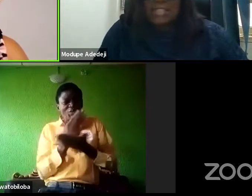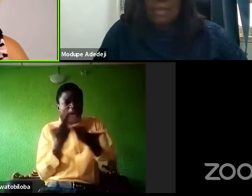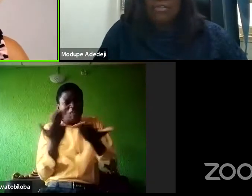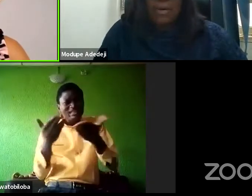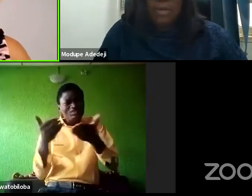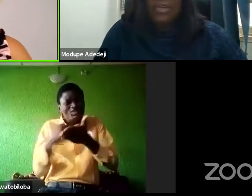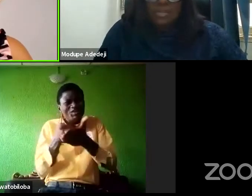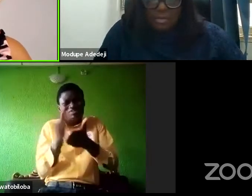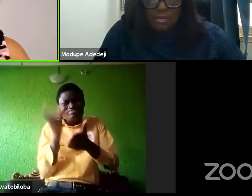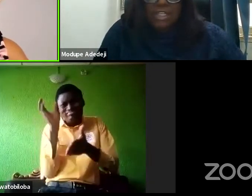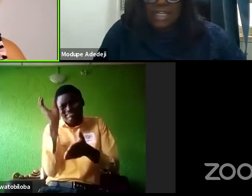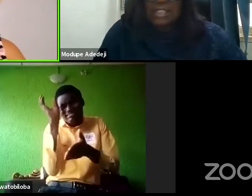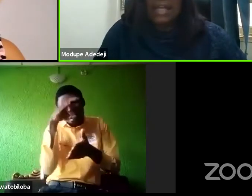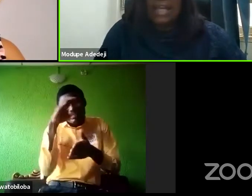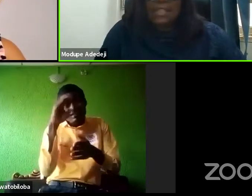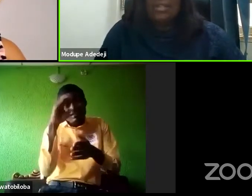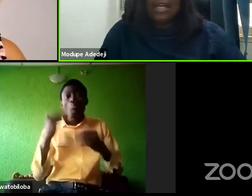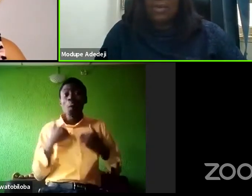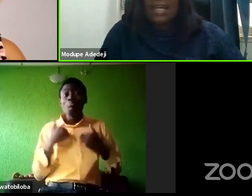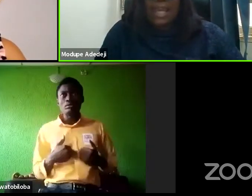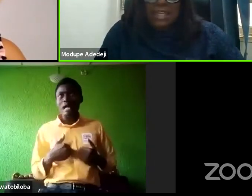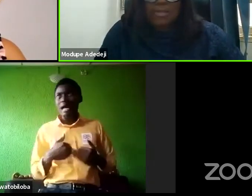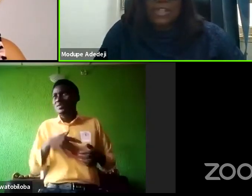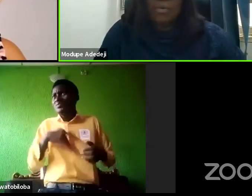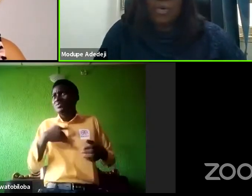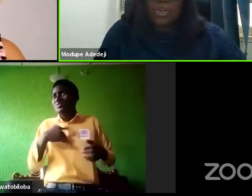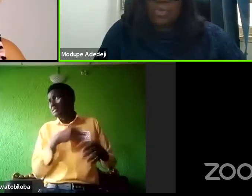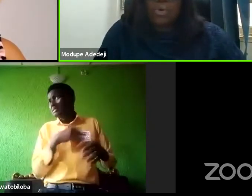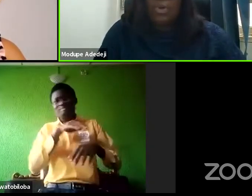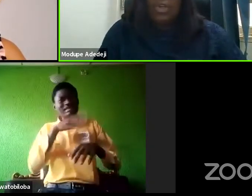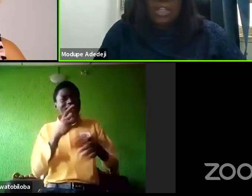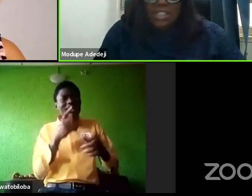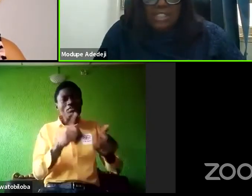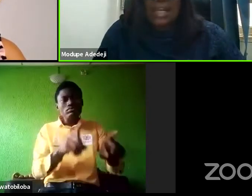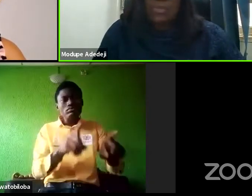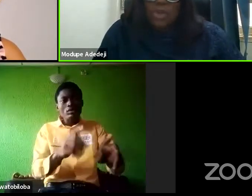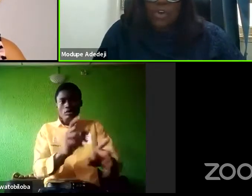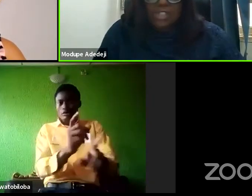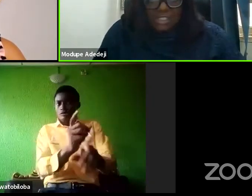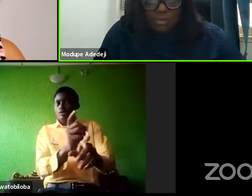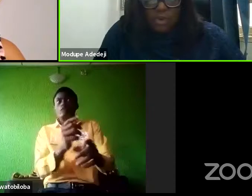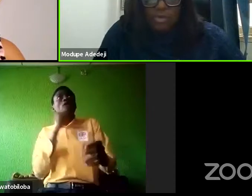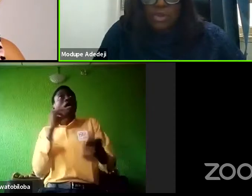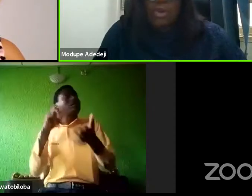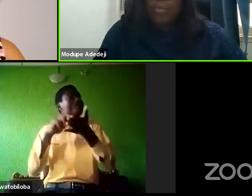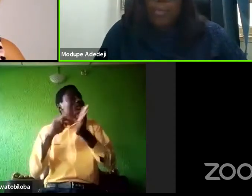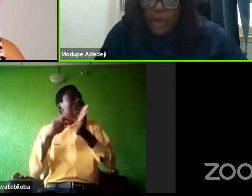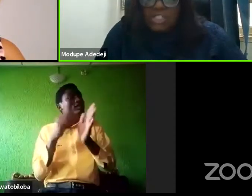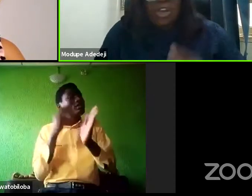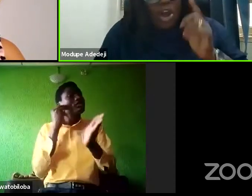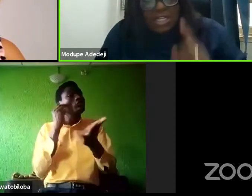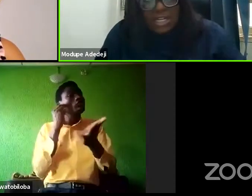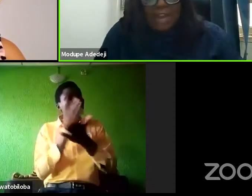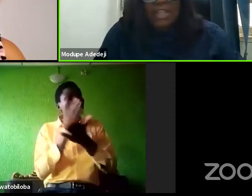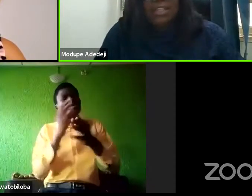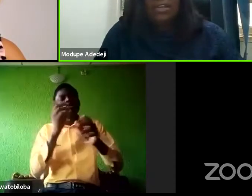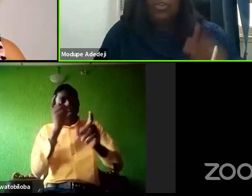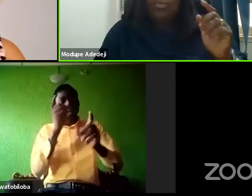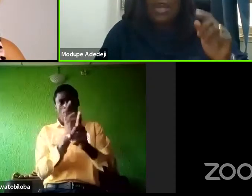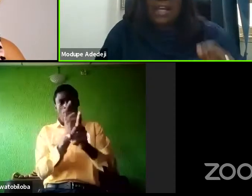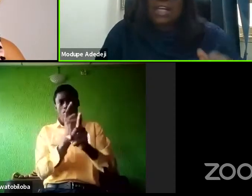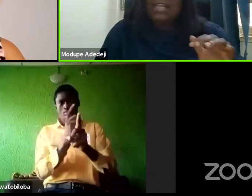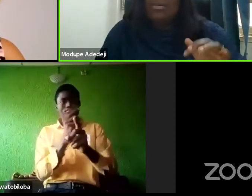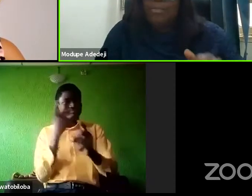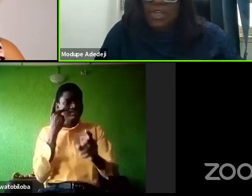It can be overwhelming. Yes, and then that's why depression was also listed as one of the symptoms. But